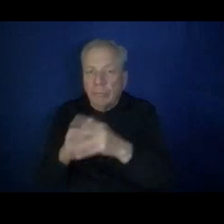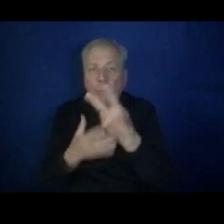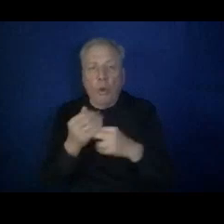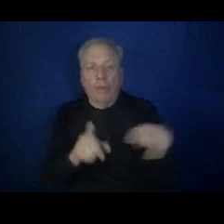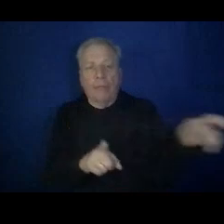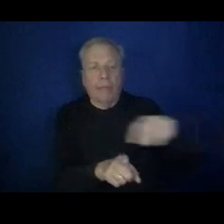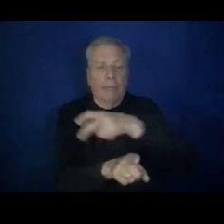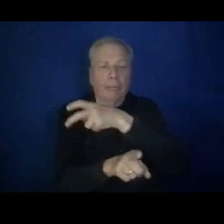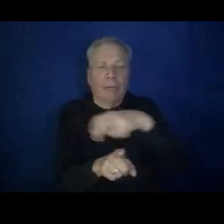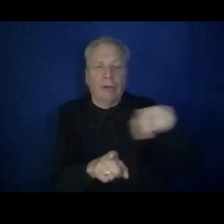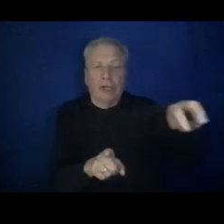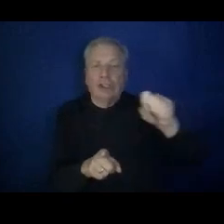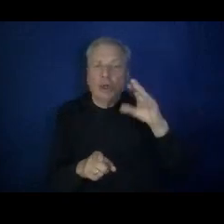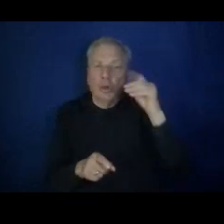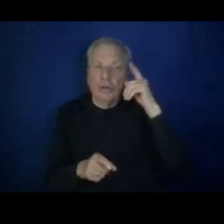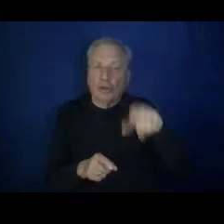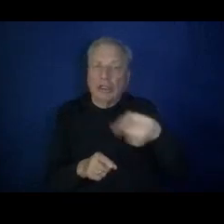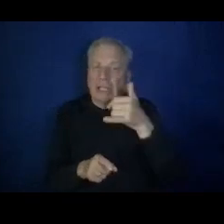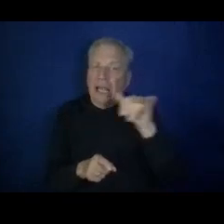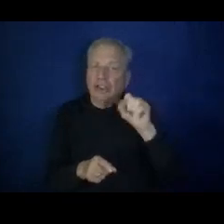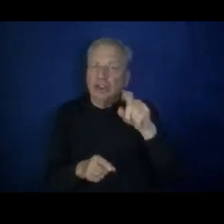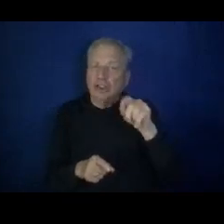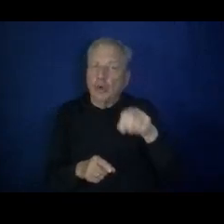this is, yeah, for the Yellowstone ecosystem.